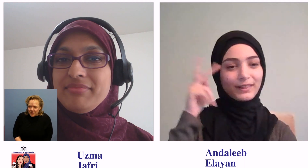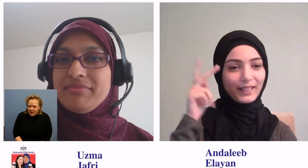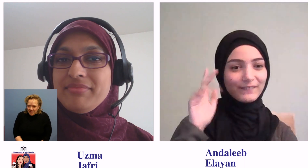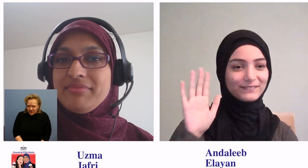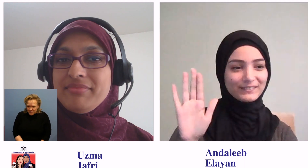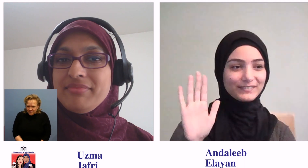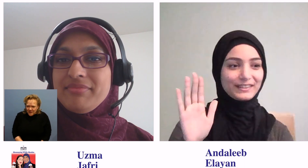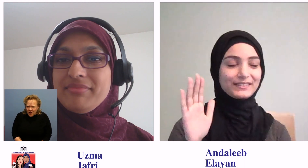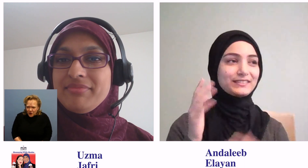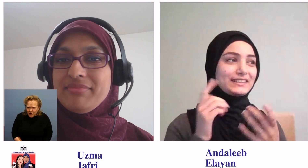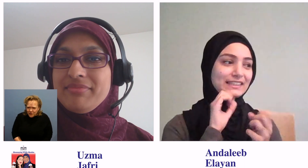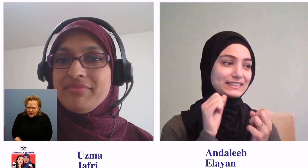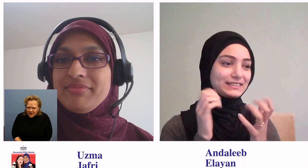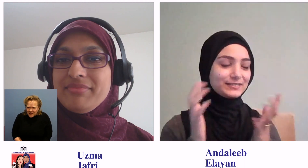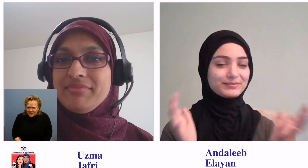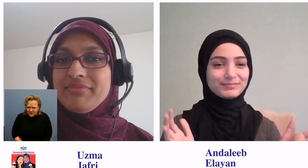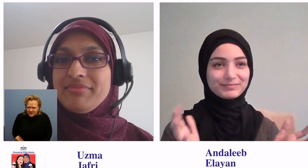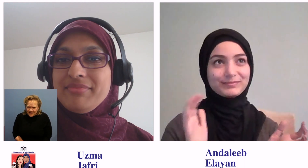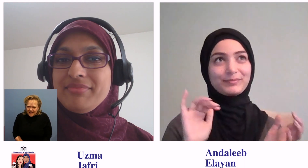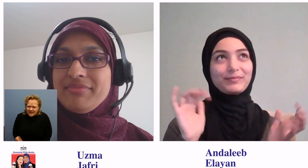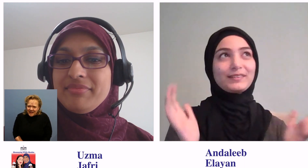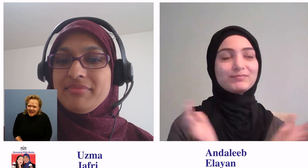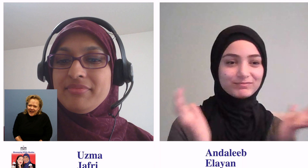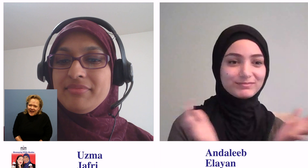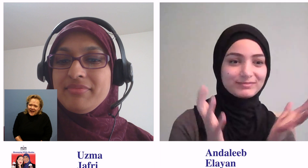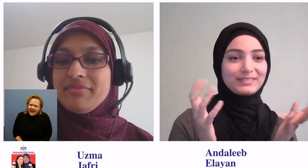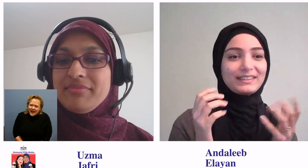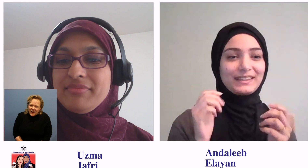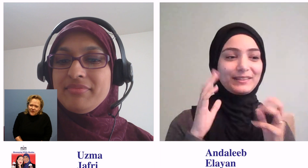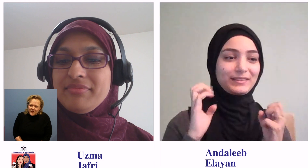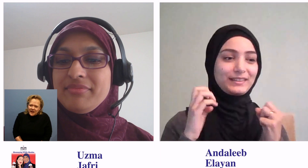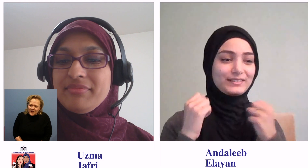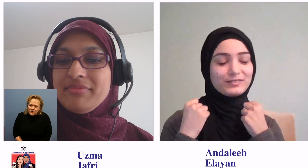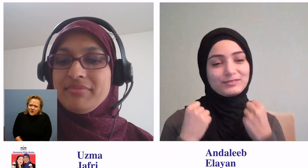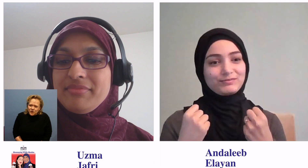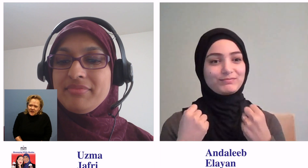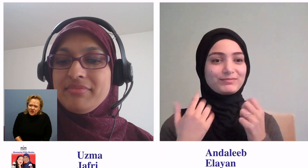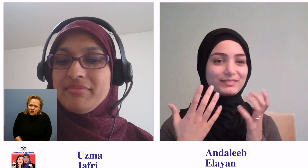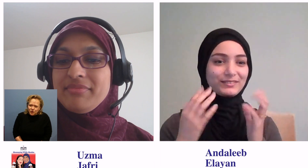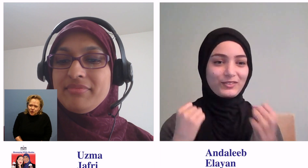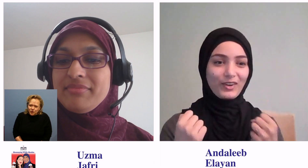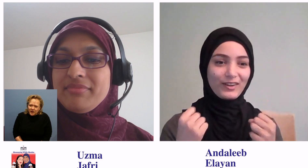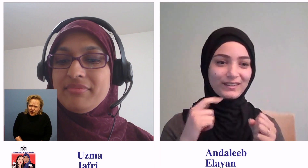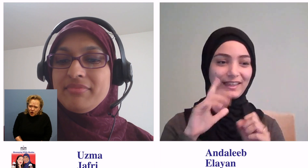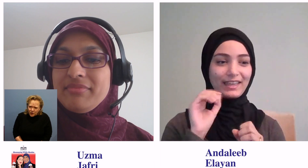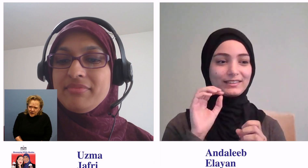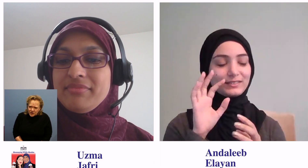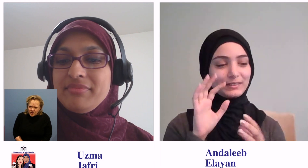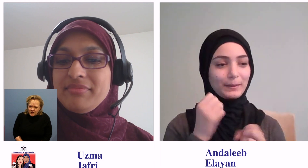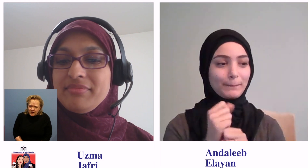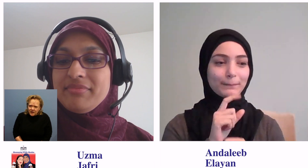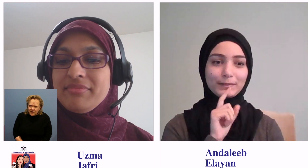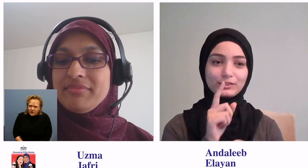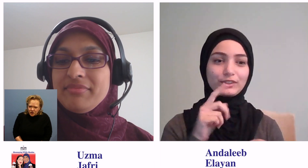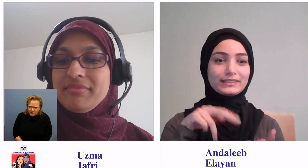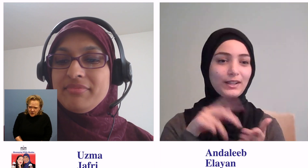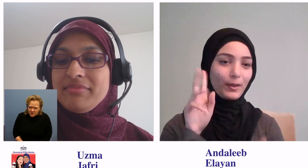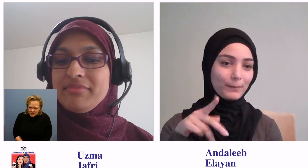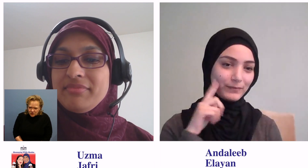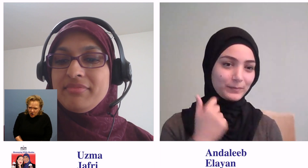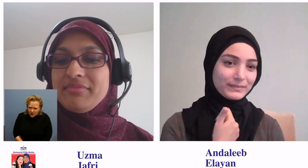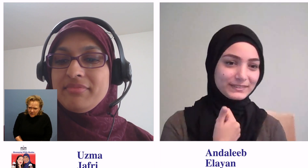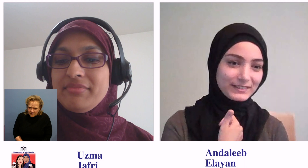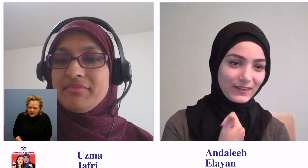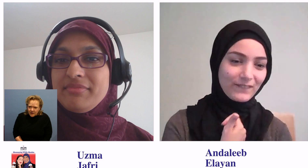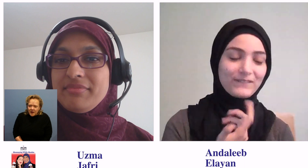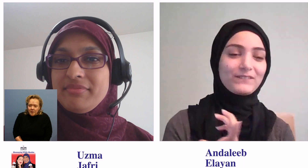So my mother, her philosophy, I feel like it was really to encourage her children to